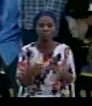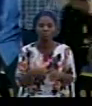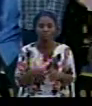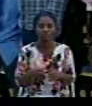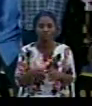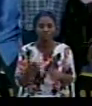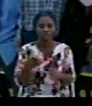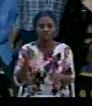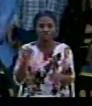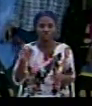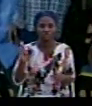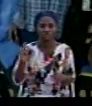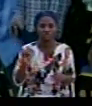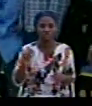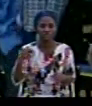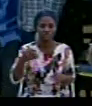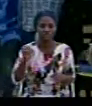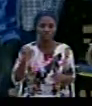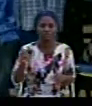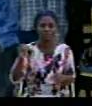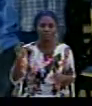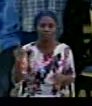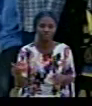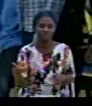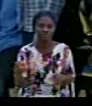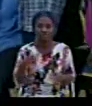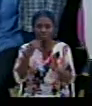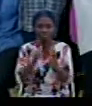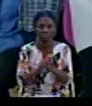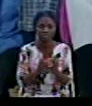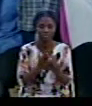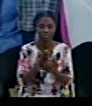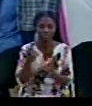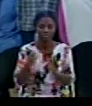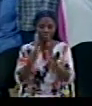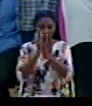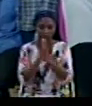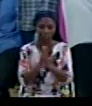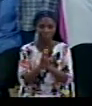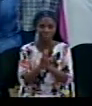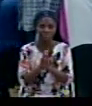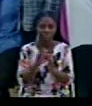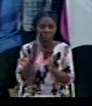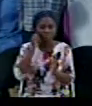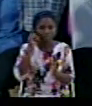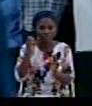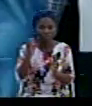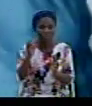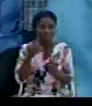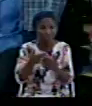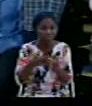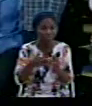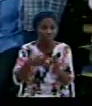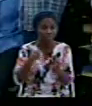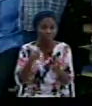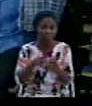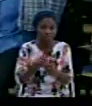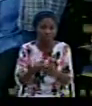Abigail Adeweso, who says that during the prayer, that she, before then, she has been feeling this